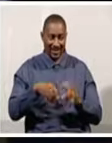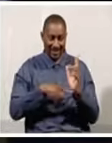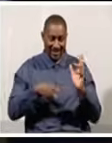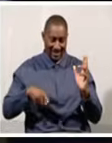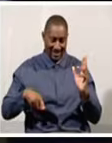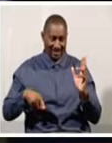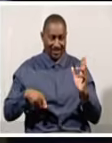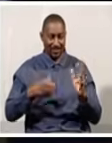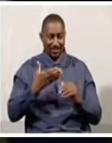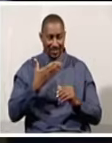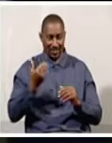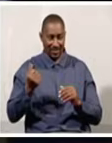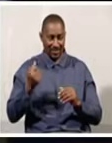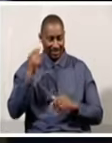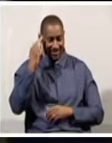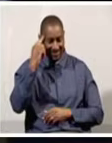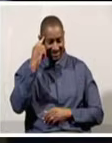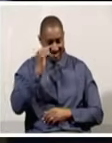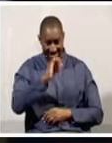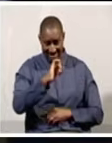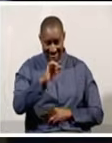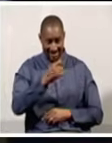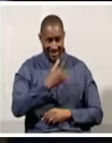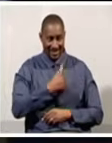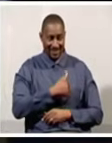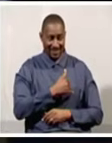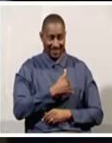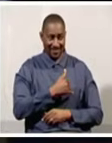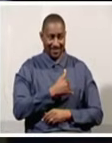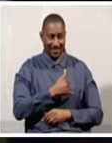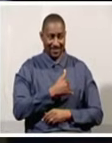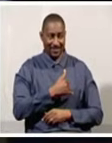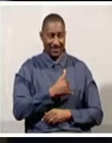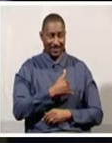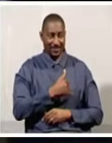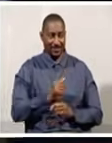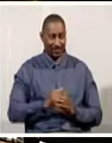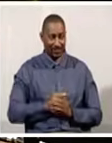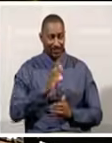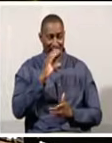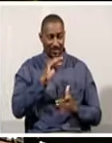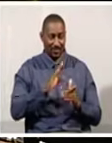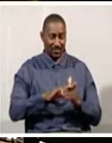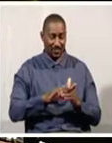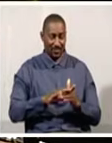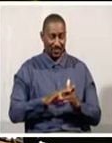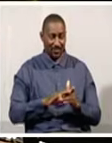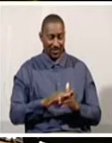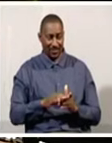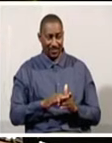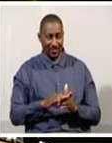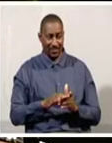thinking, this is really their life. They really care for the Namibian people. And talking about that care as well, I think one